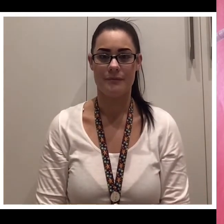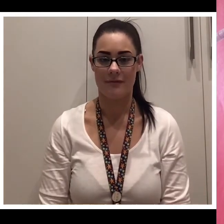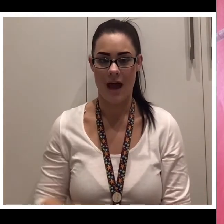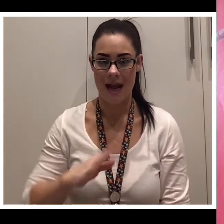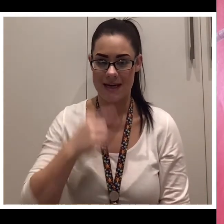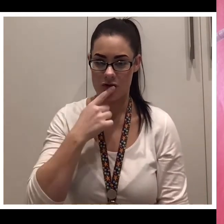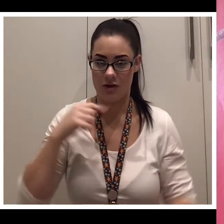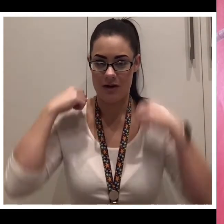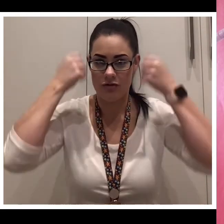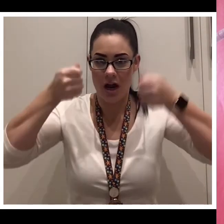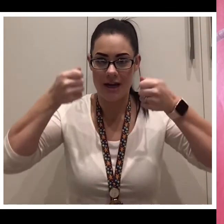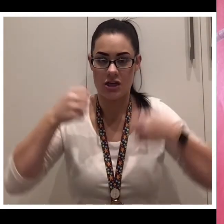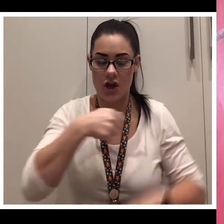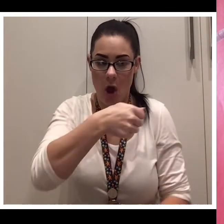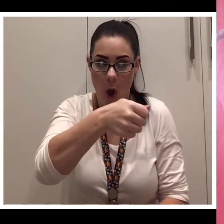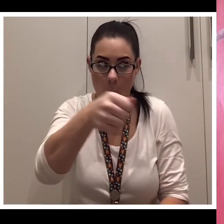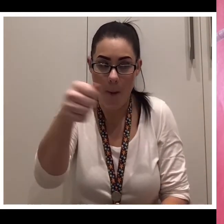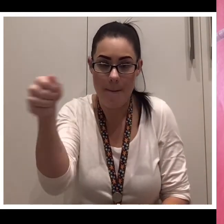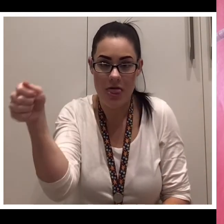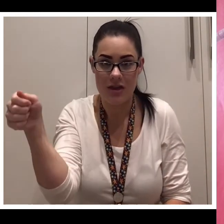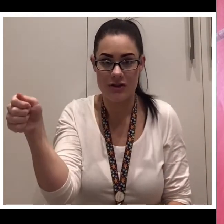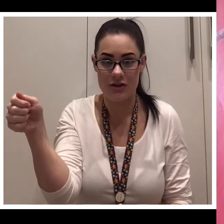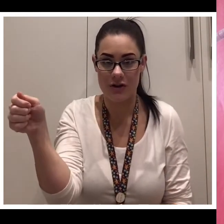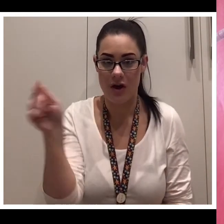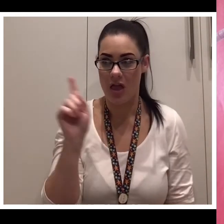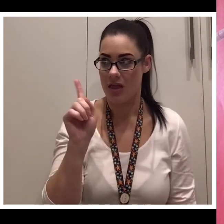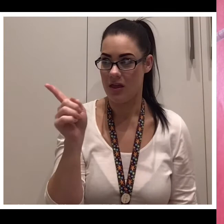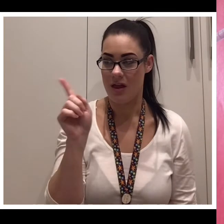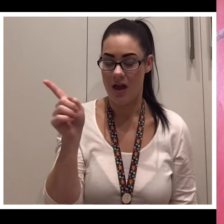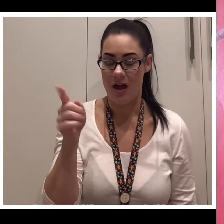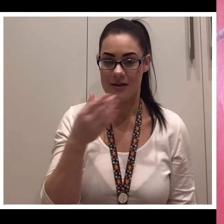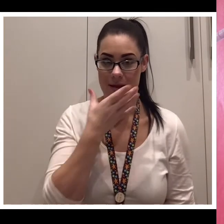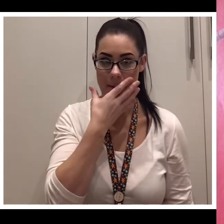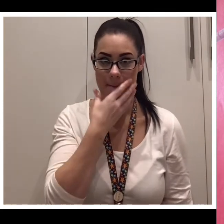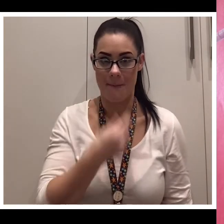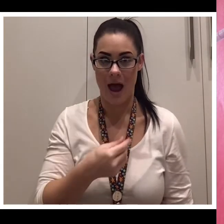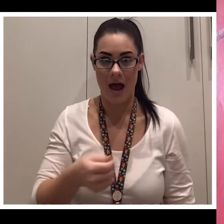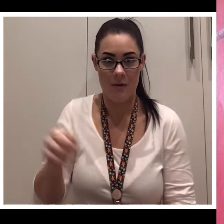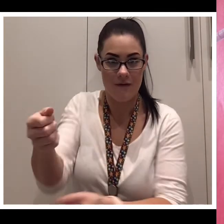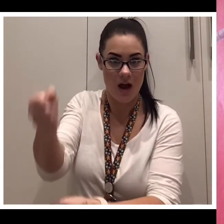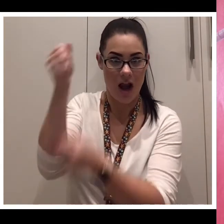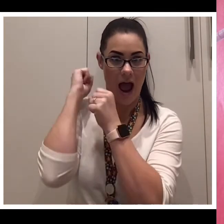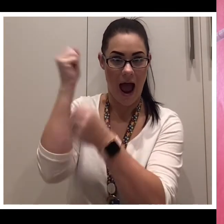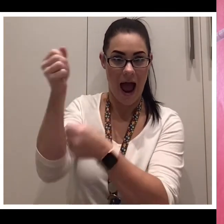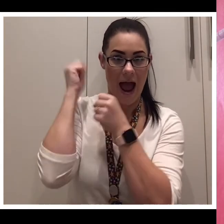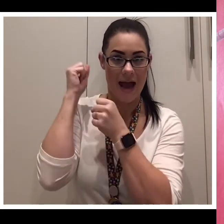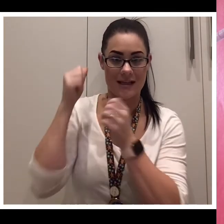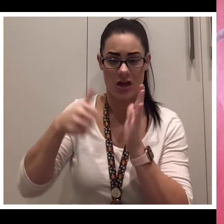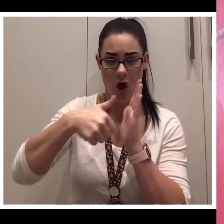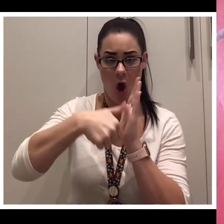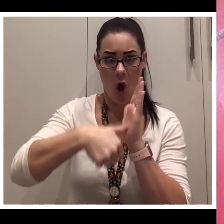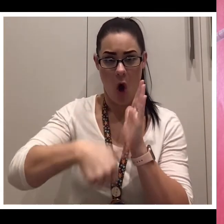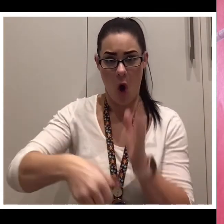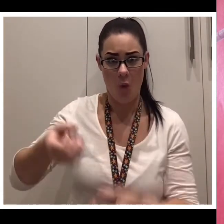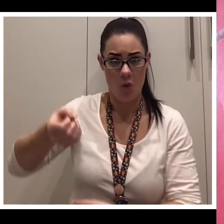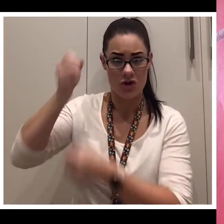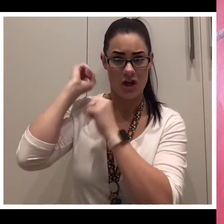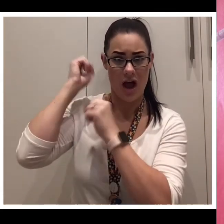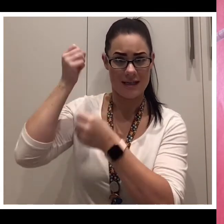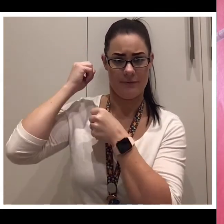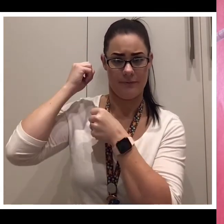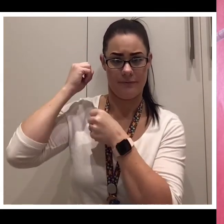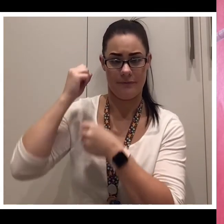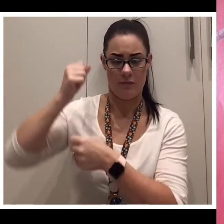Little Red Riding Hood opened the door. There stood a woodcutter who had heard her screams. He raised